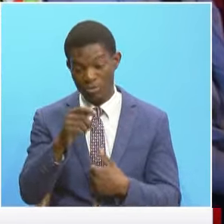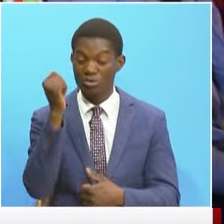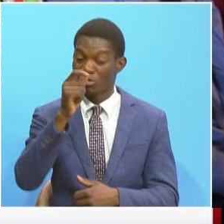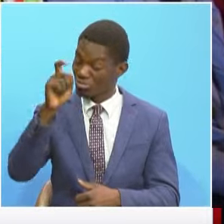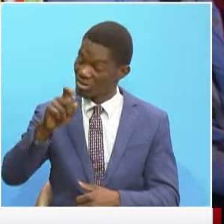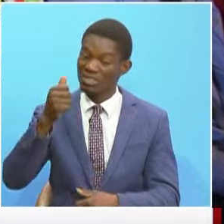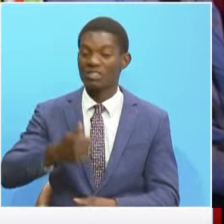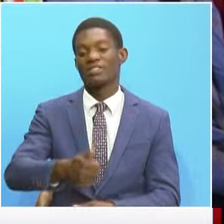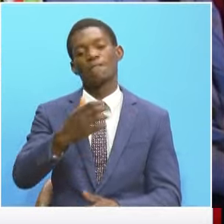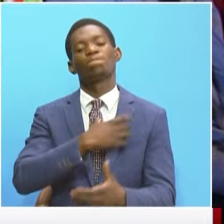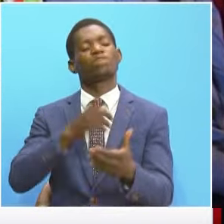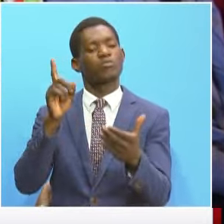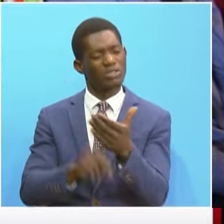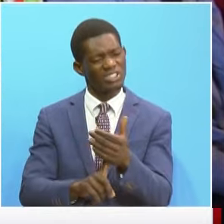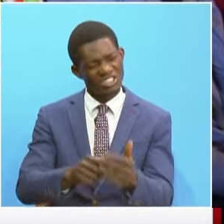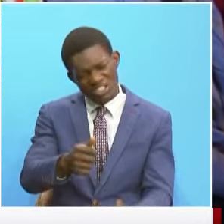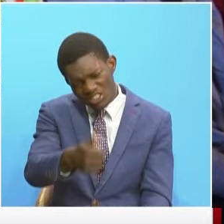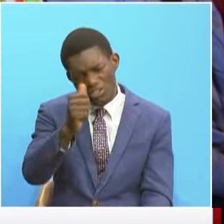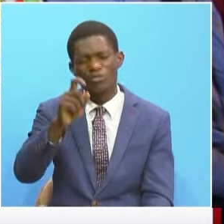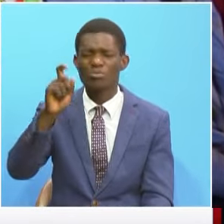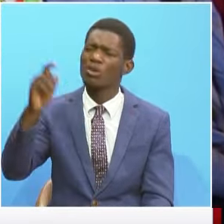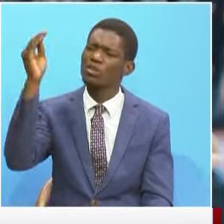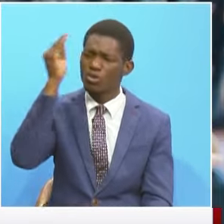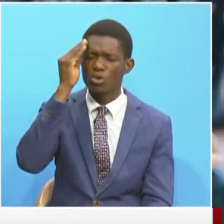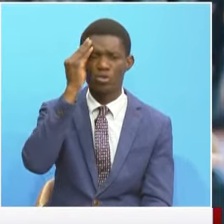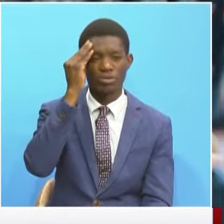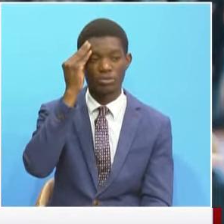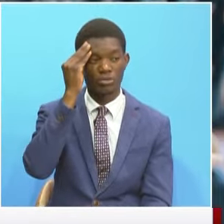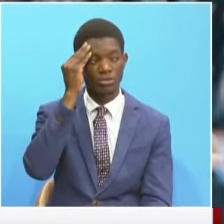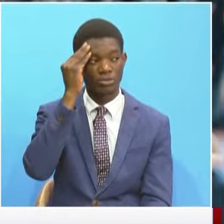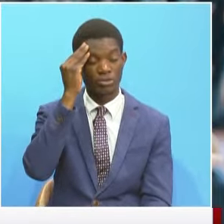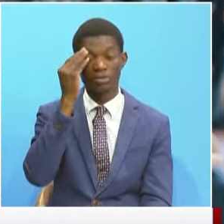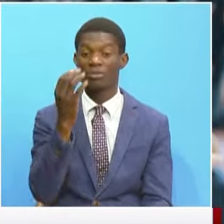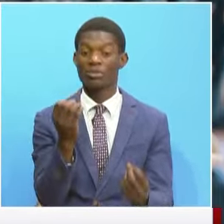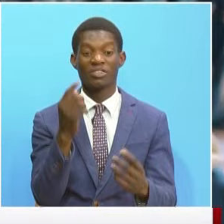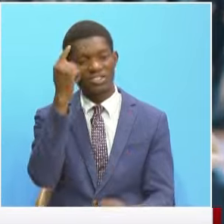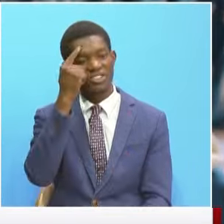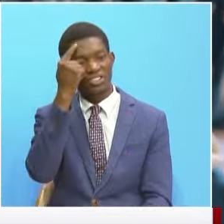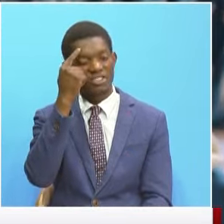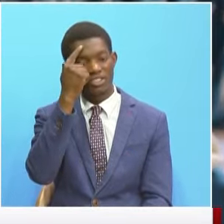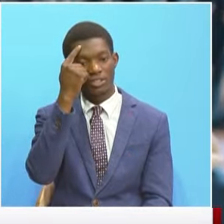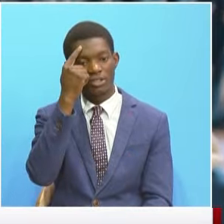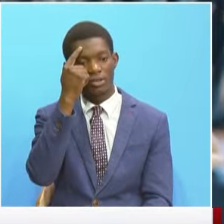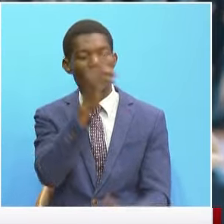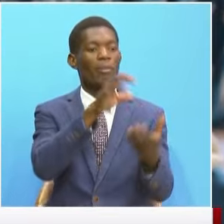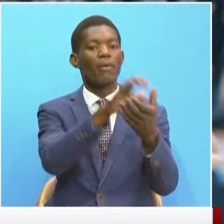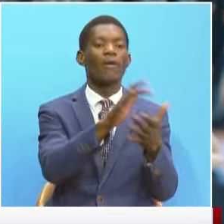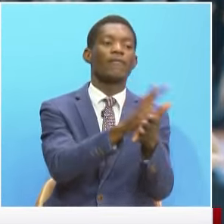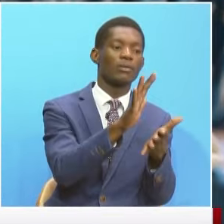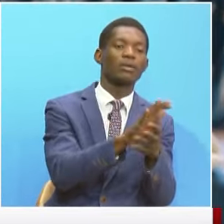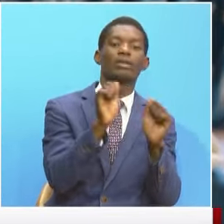yourself. Know who you are. It's because maybe you think any marriages add value to you. To